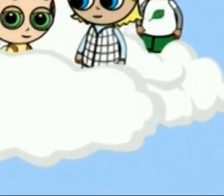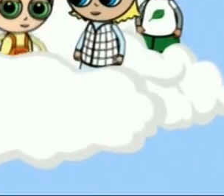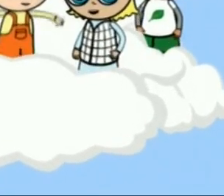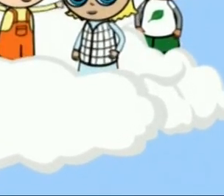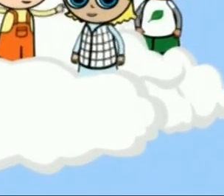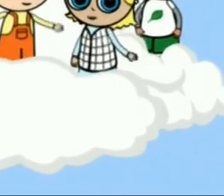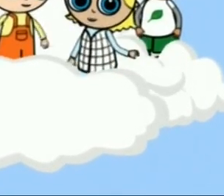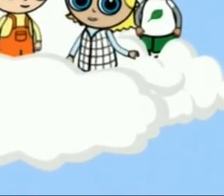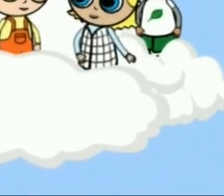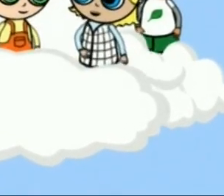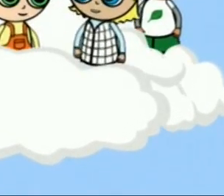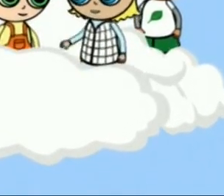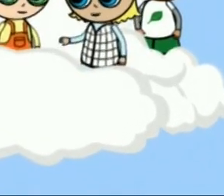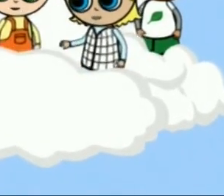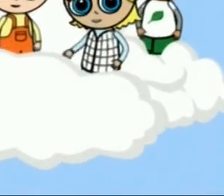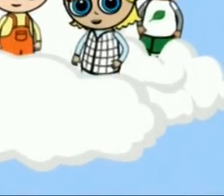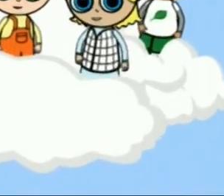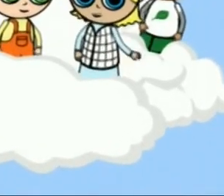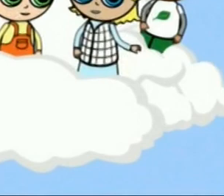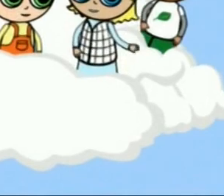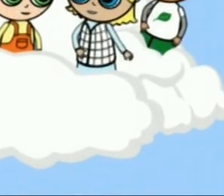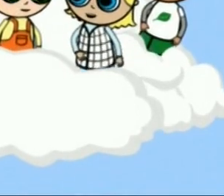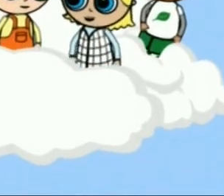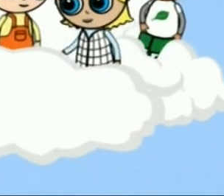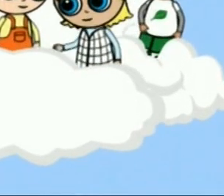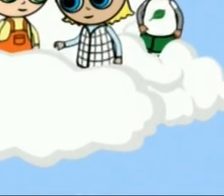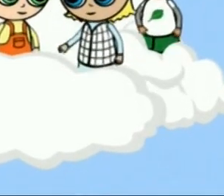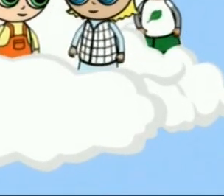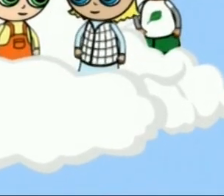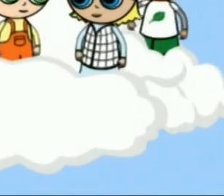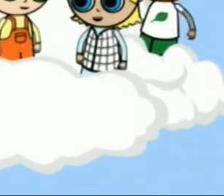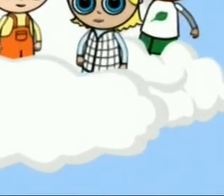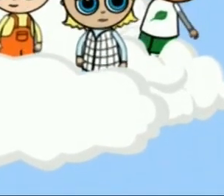night. Angels, angels, angels of charm.